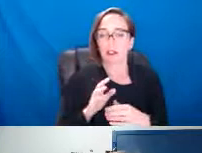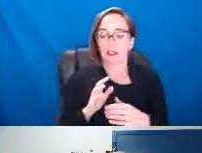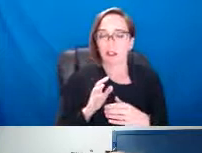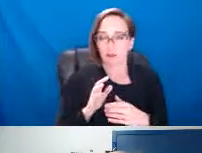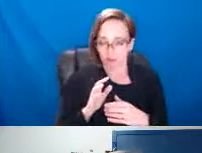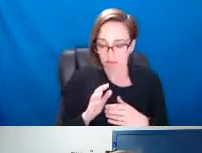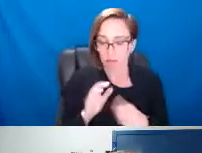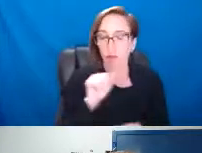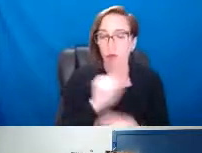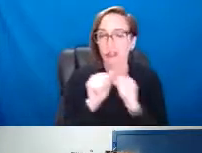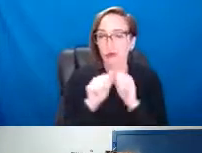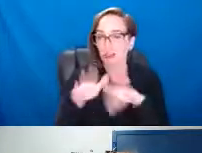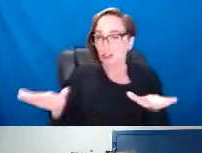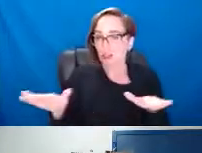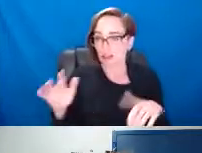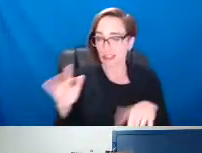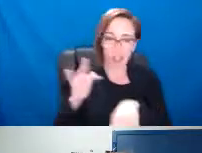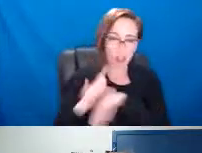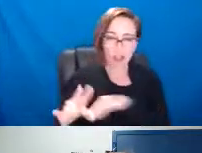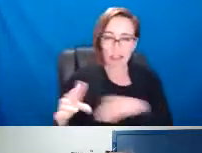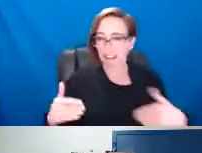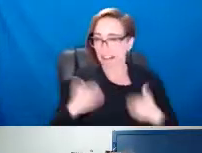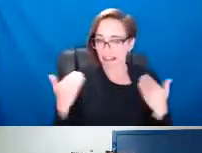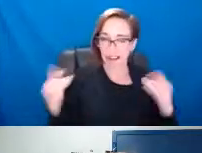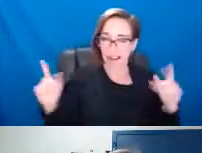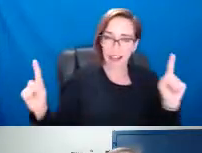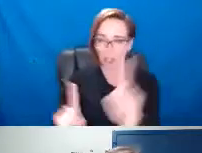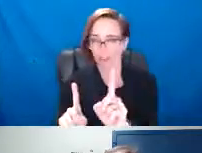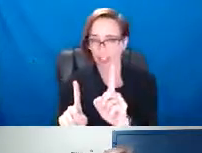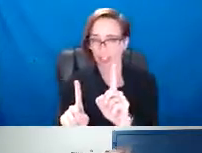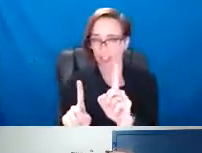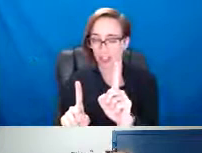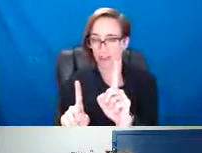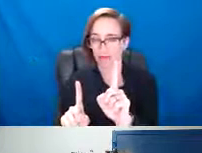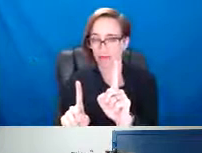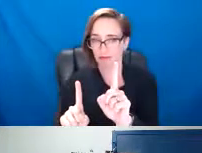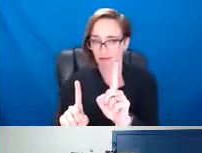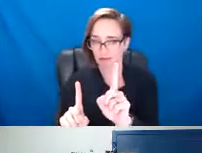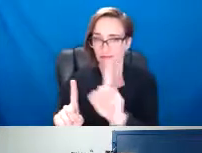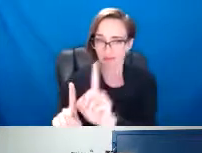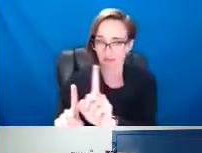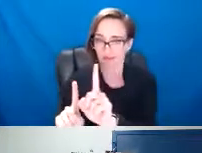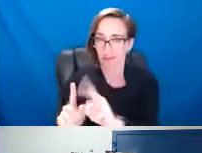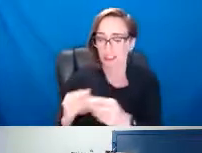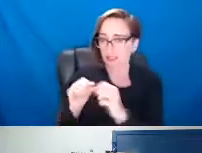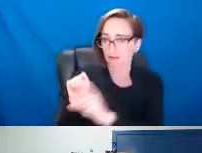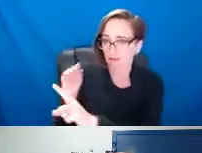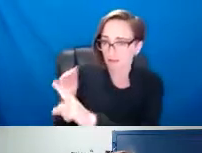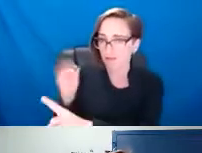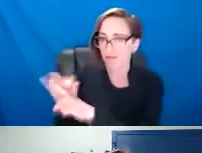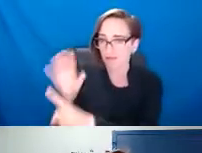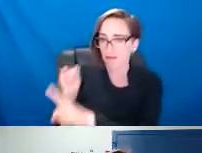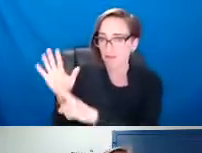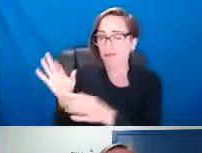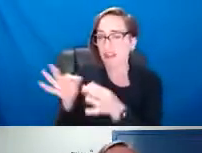a very early age. They're getting in, they're immersing them, they're getting language to